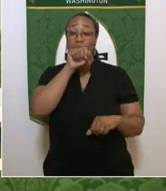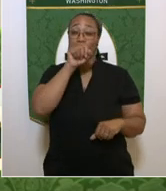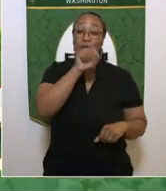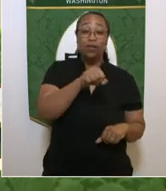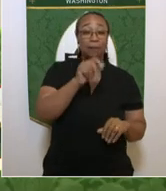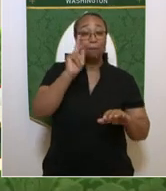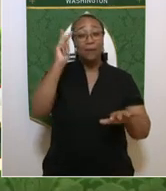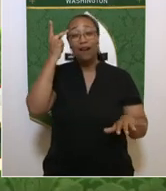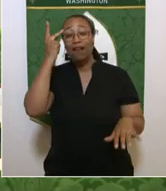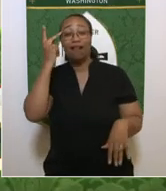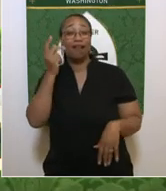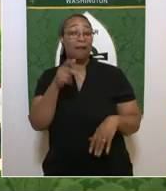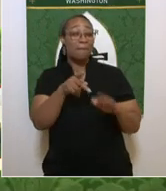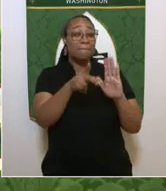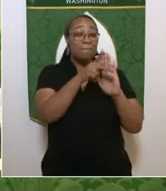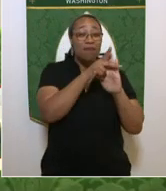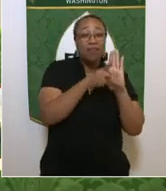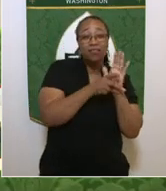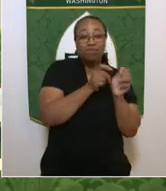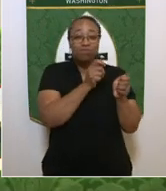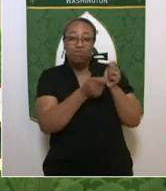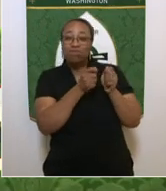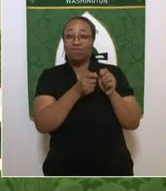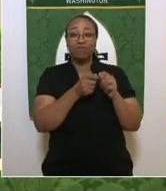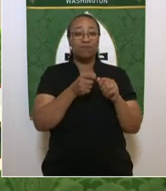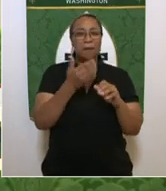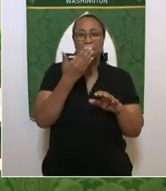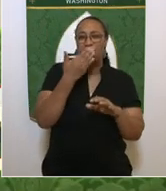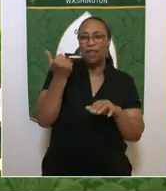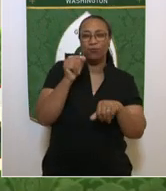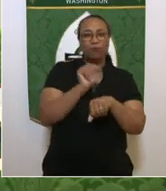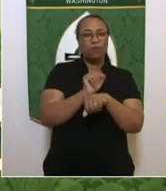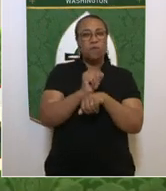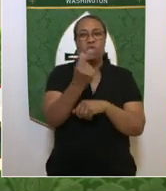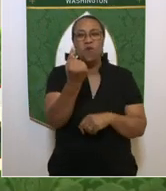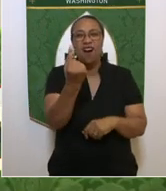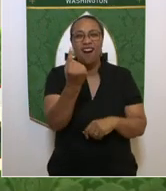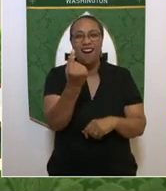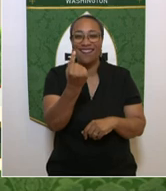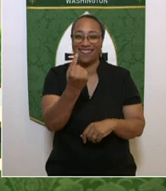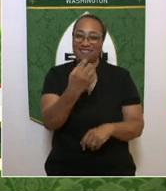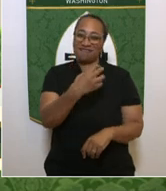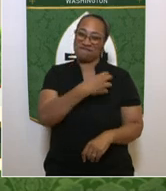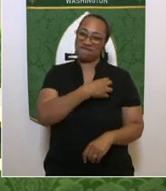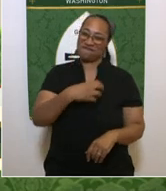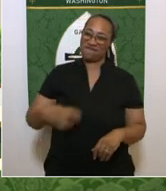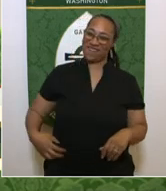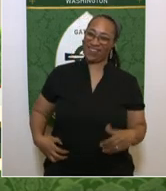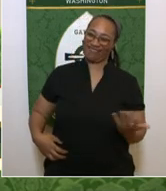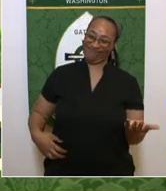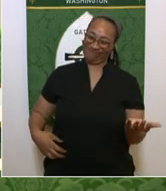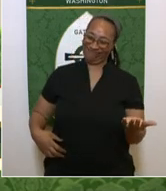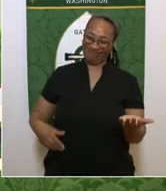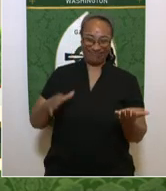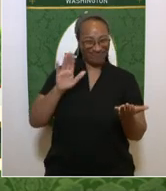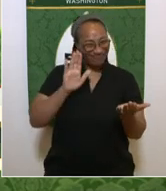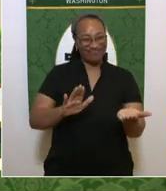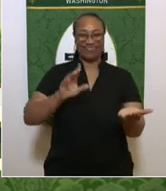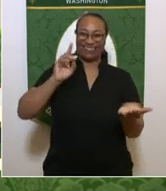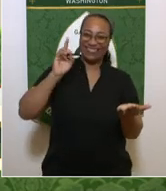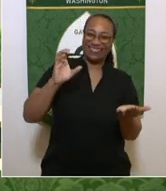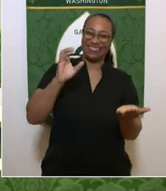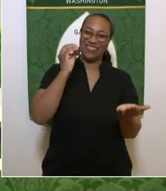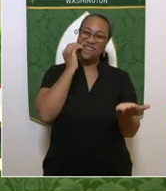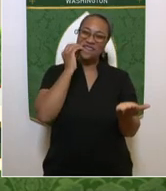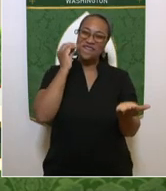really no better job than getting to be mayor of your hometown. What that means is